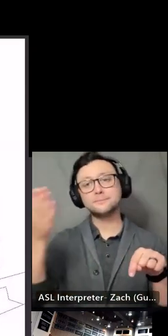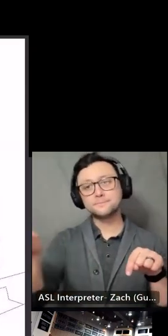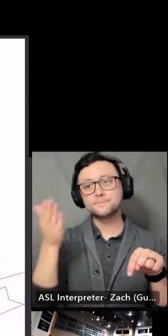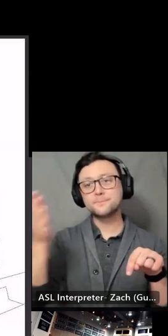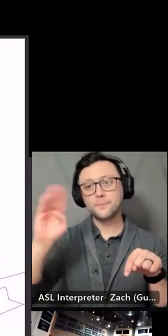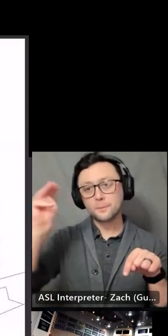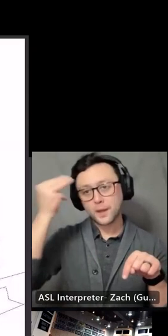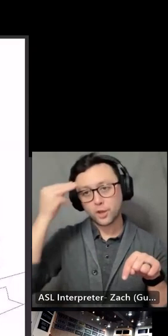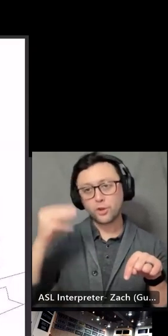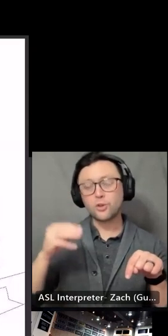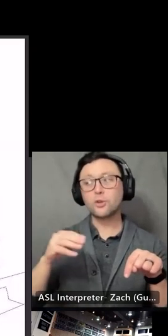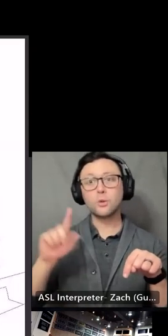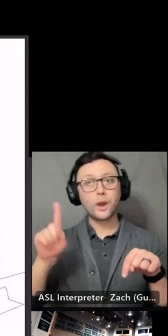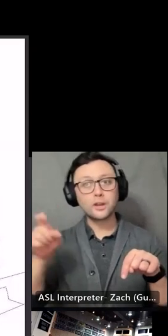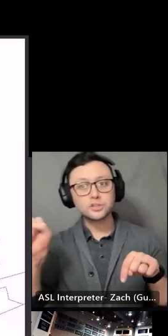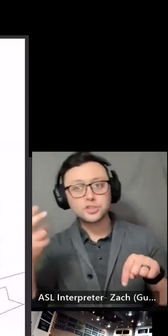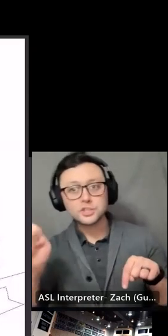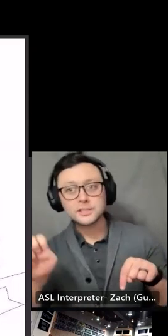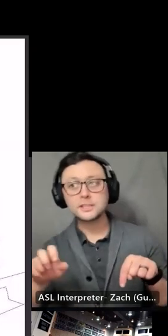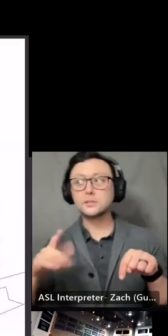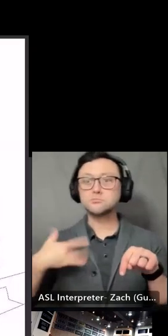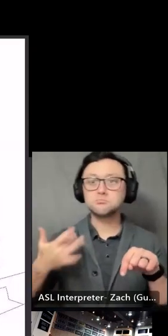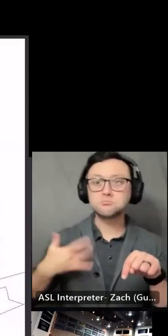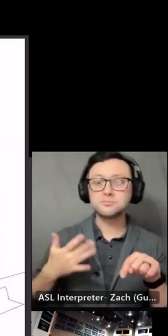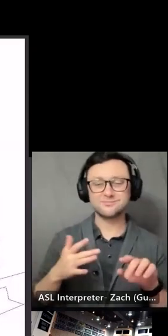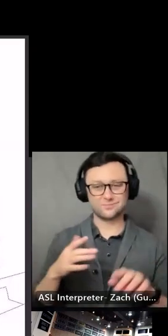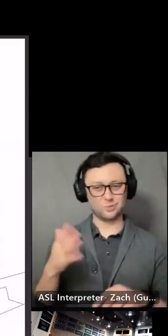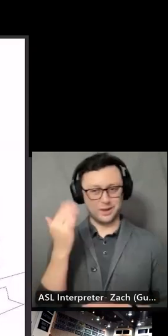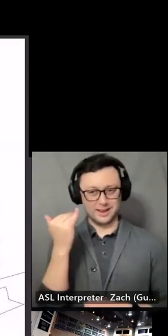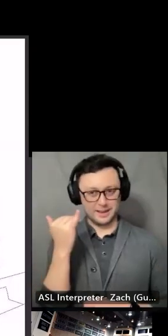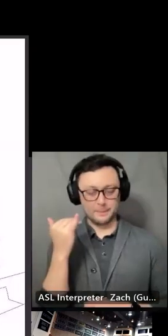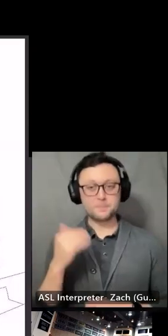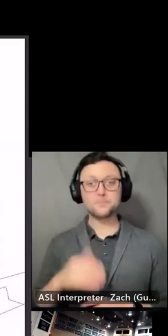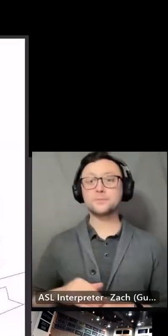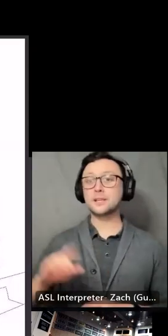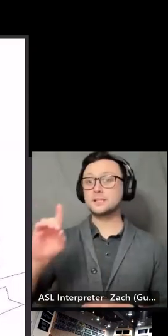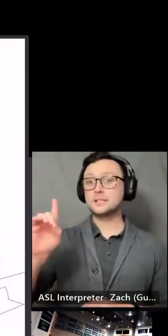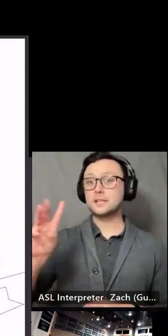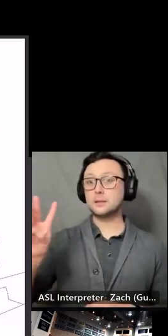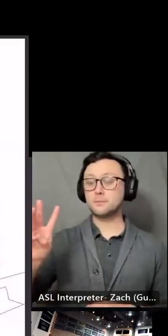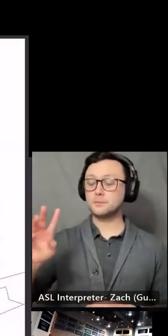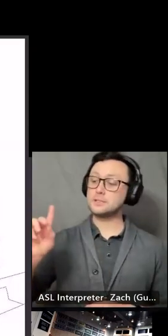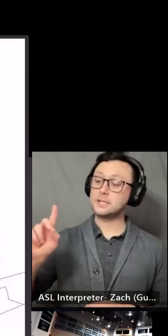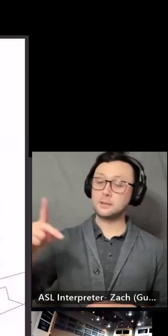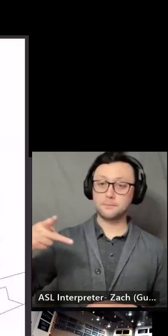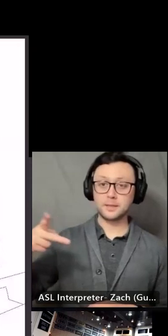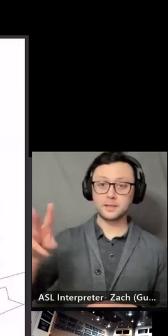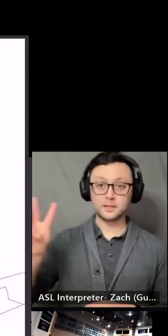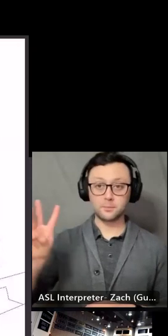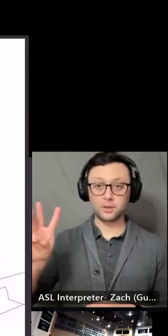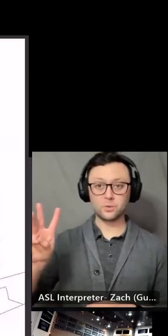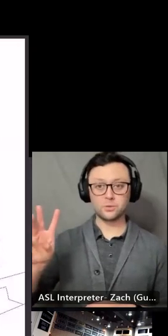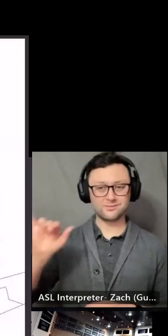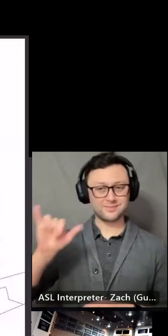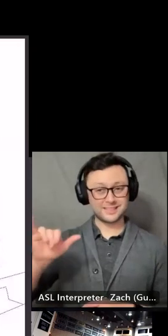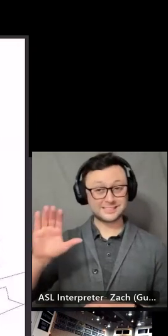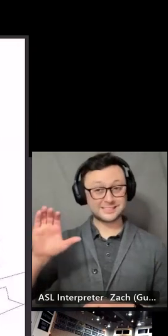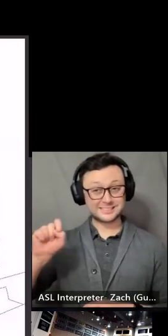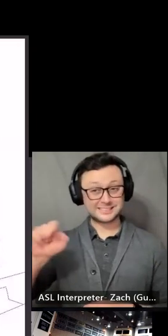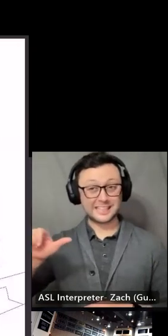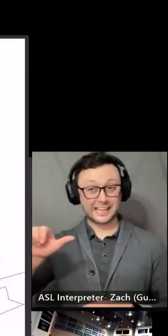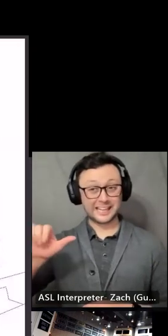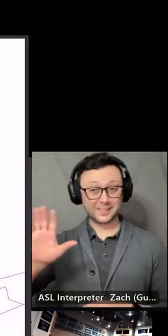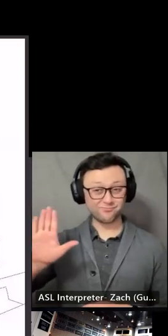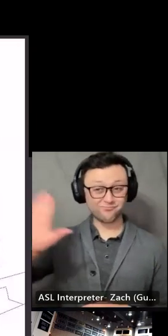keep bringing up where is she and what's going on is because DPW is a city entity.